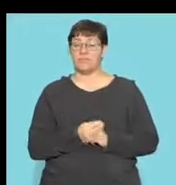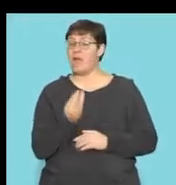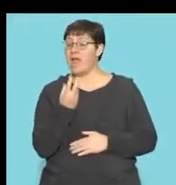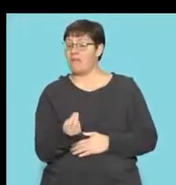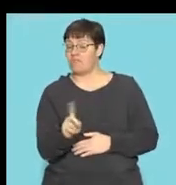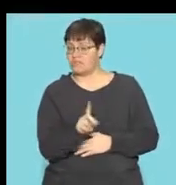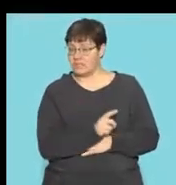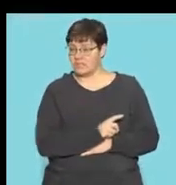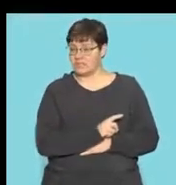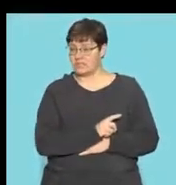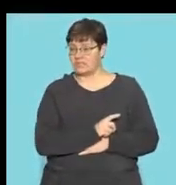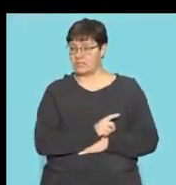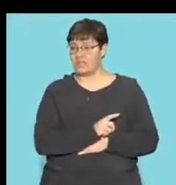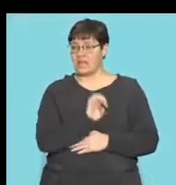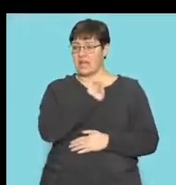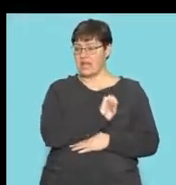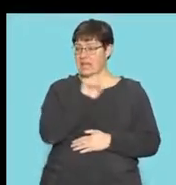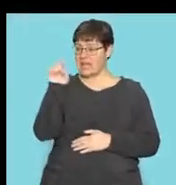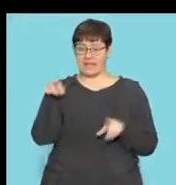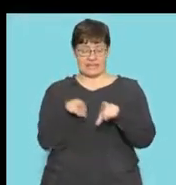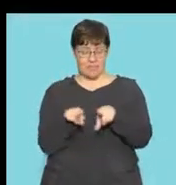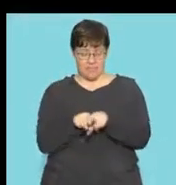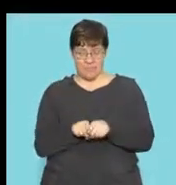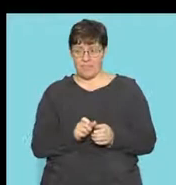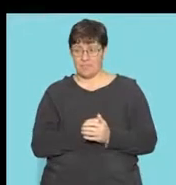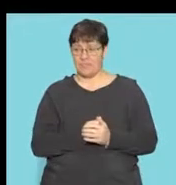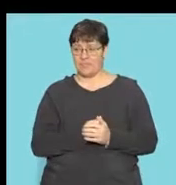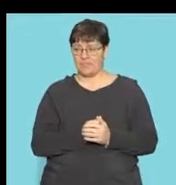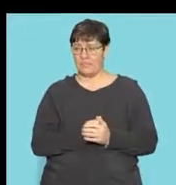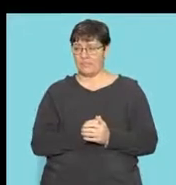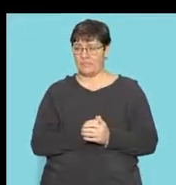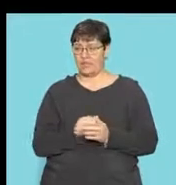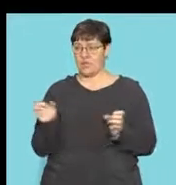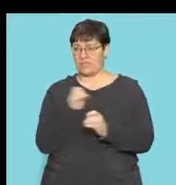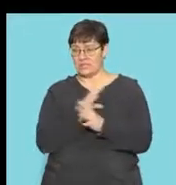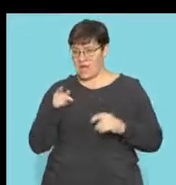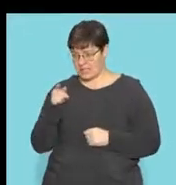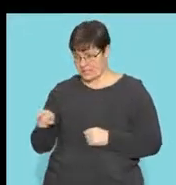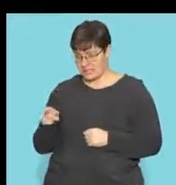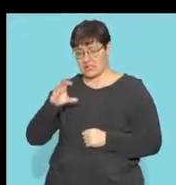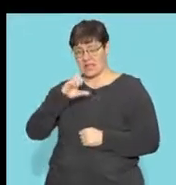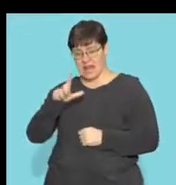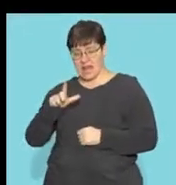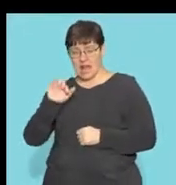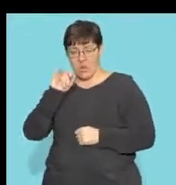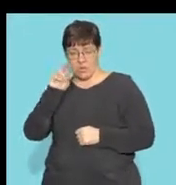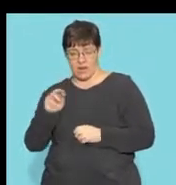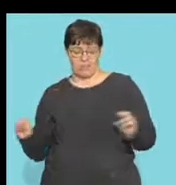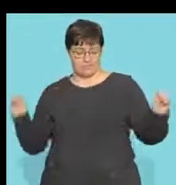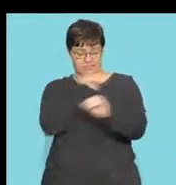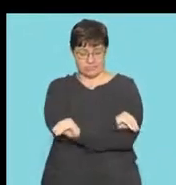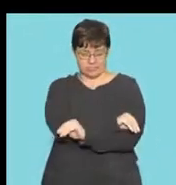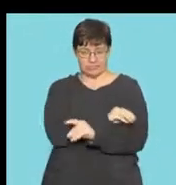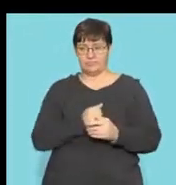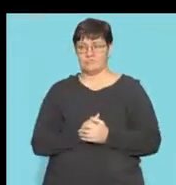got is that the electrons are the same, and we'd have to make sure that we're starting with the chloride ion, switch